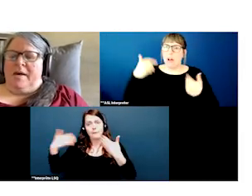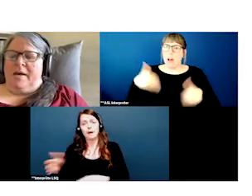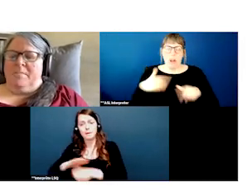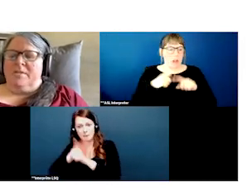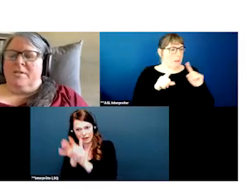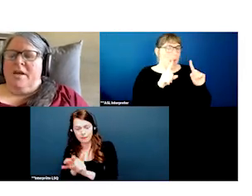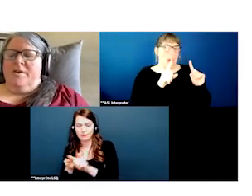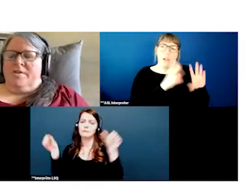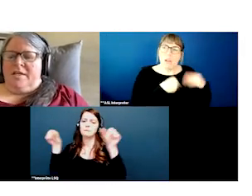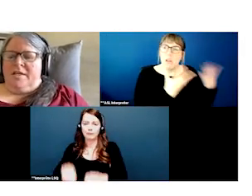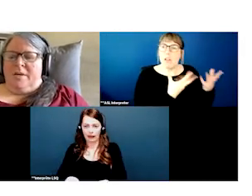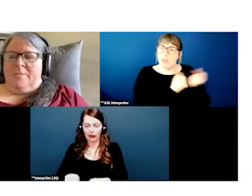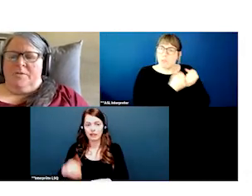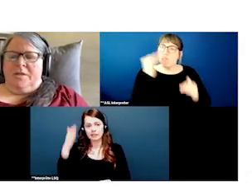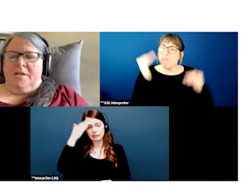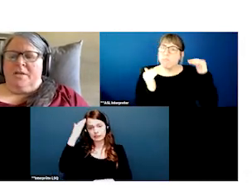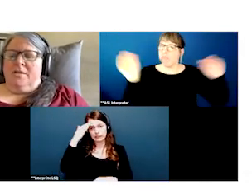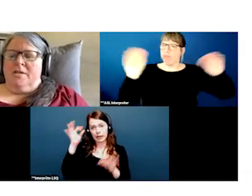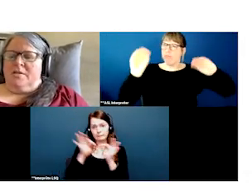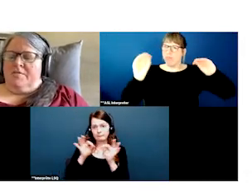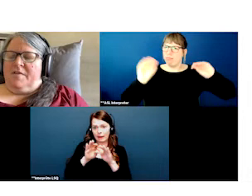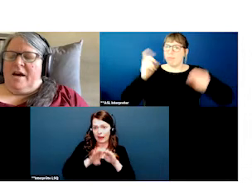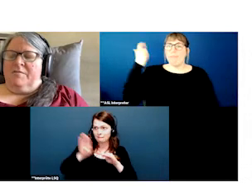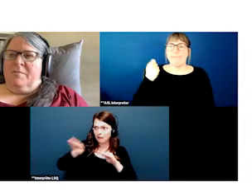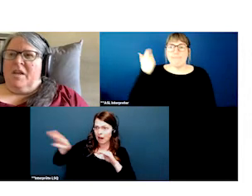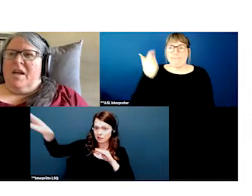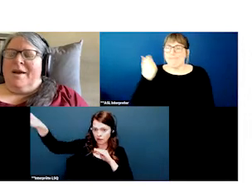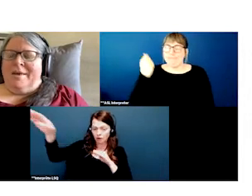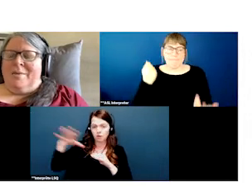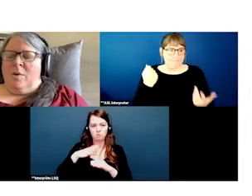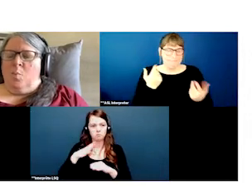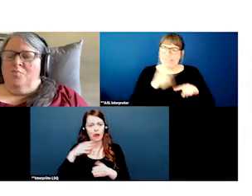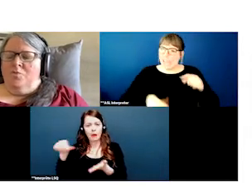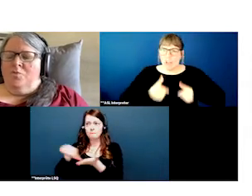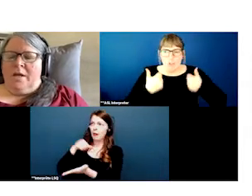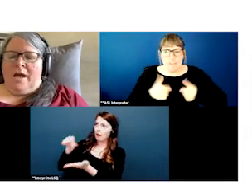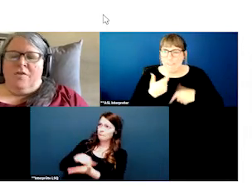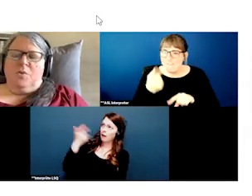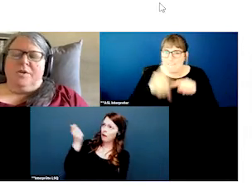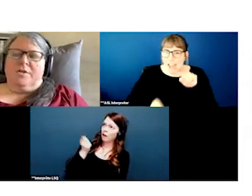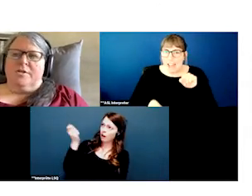disability assistance payments that these people need to survive. I